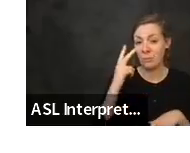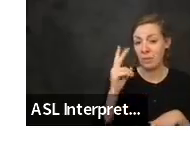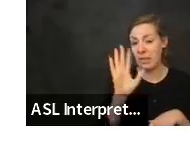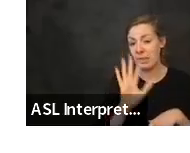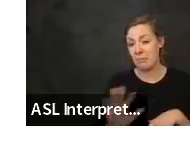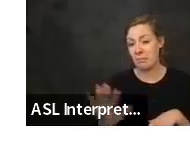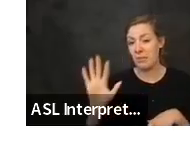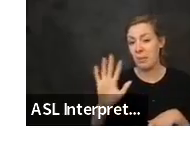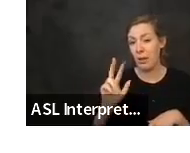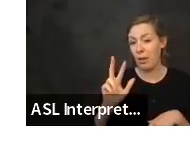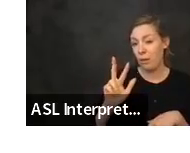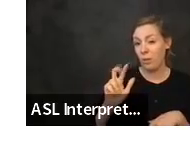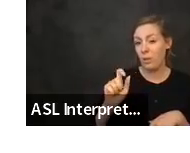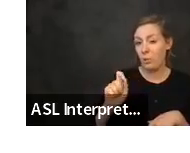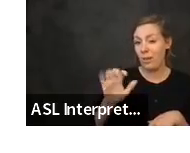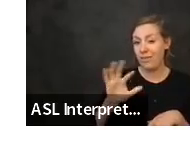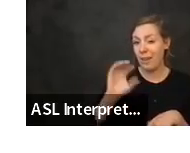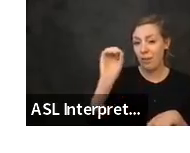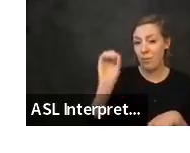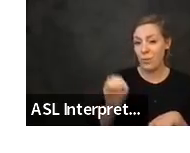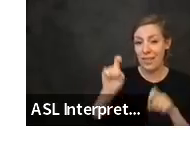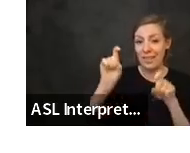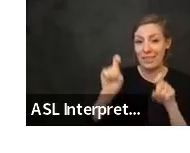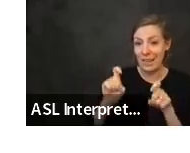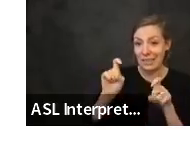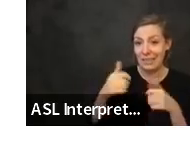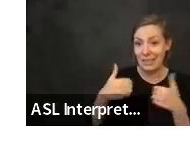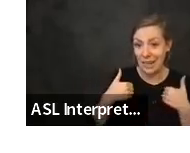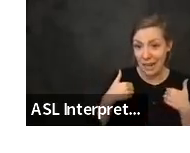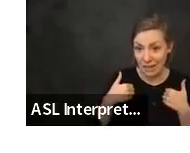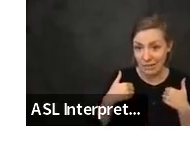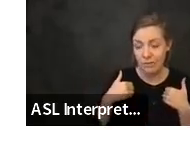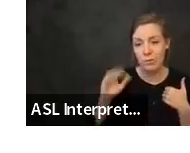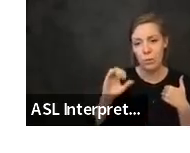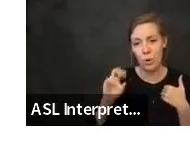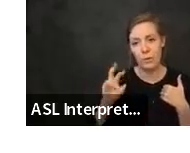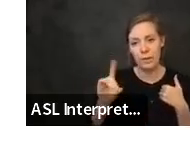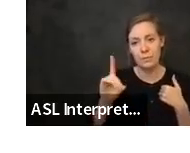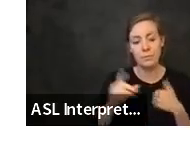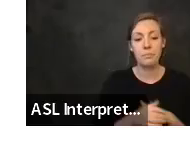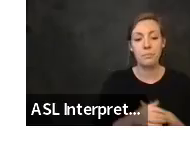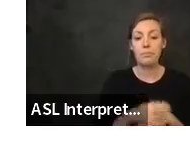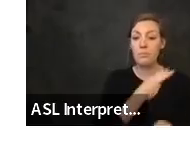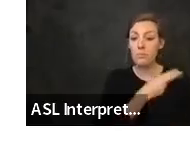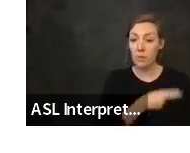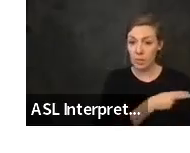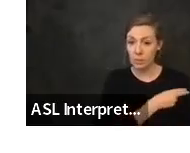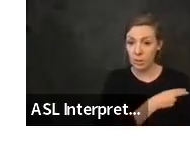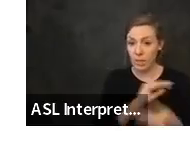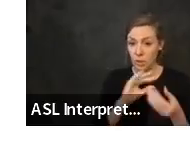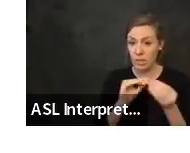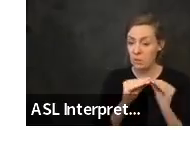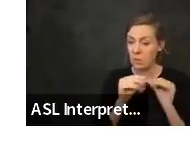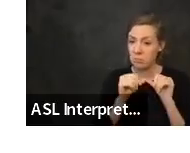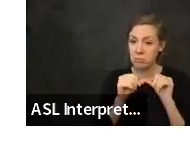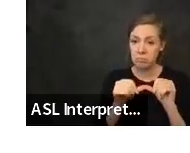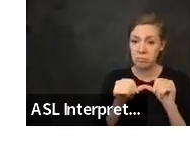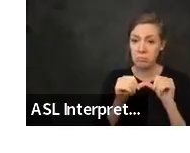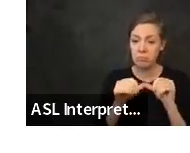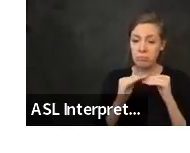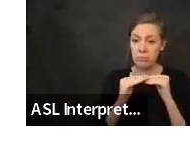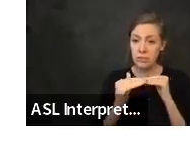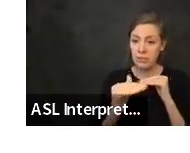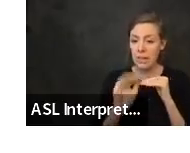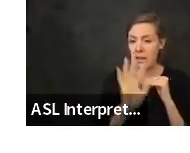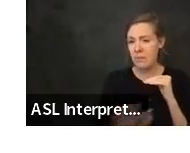about 3.5% test positivity. Our hospitalizations are remaining steady at about